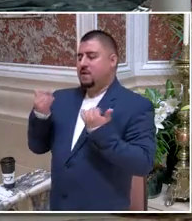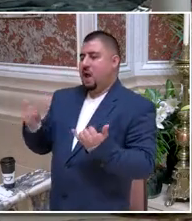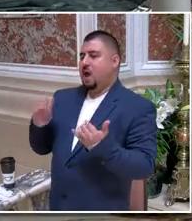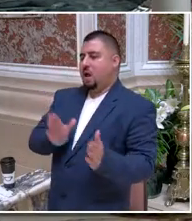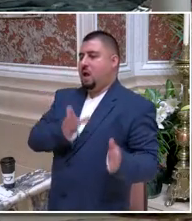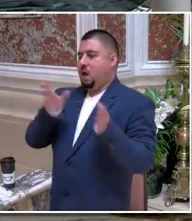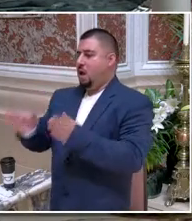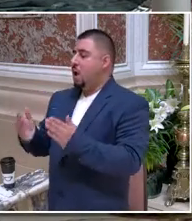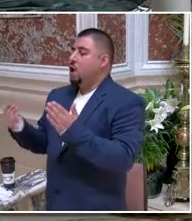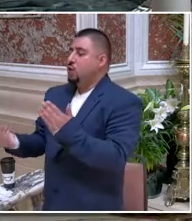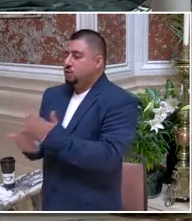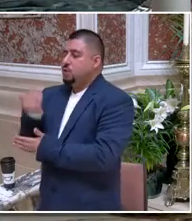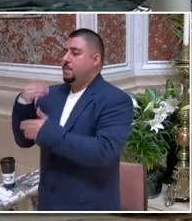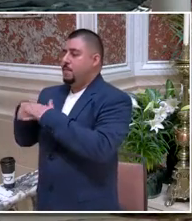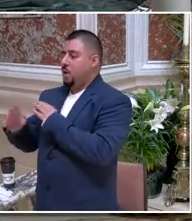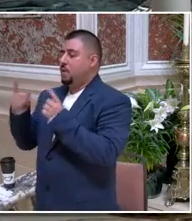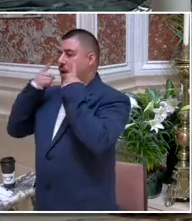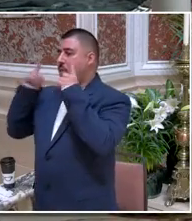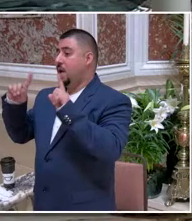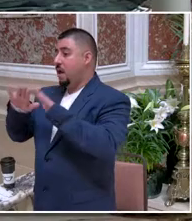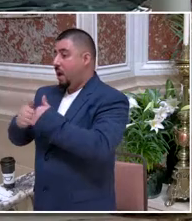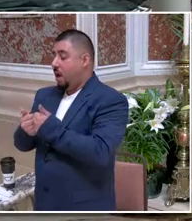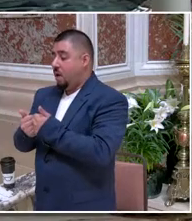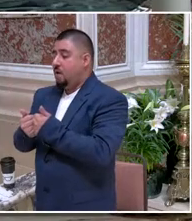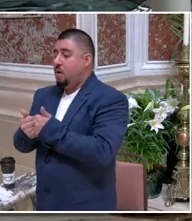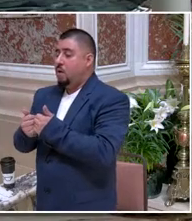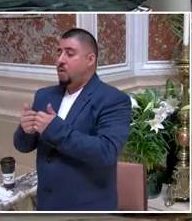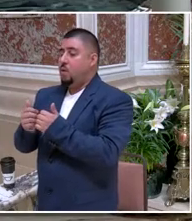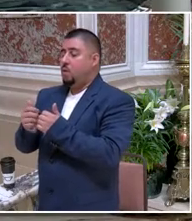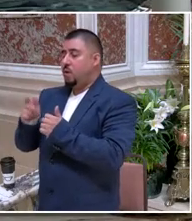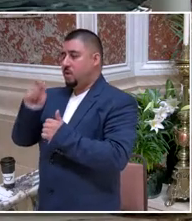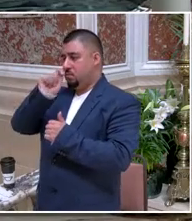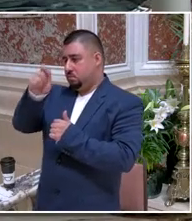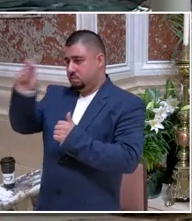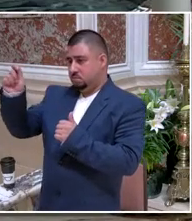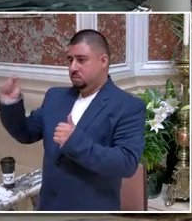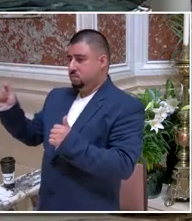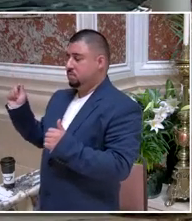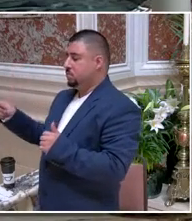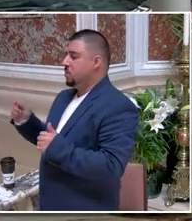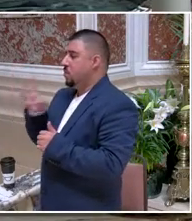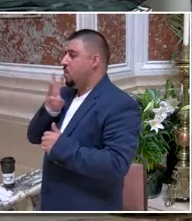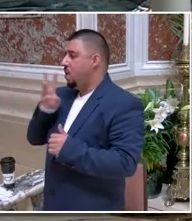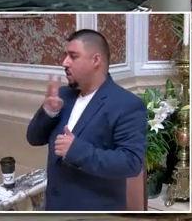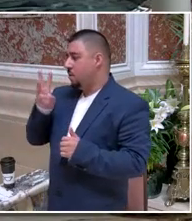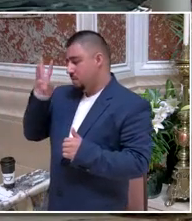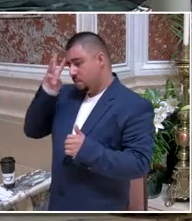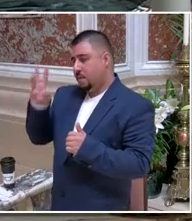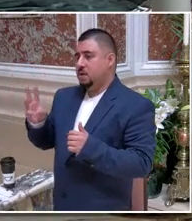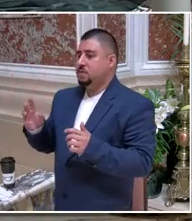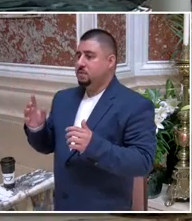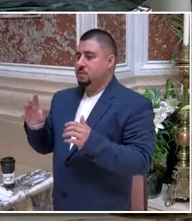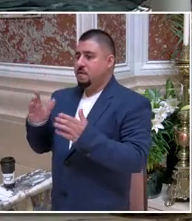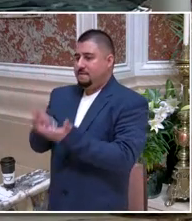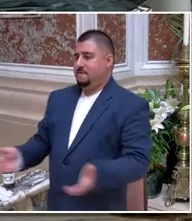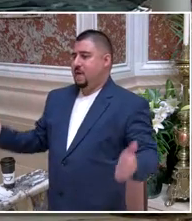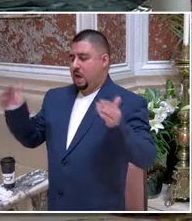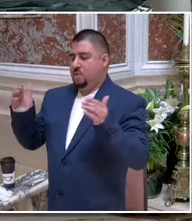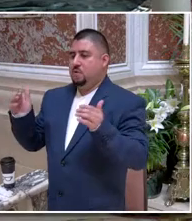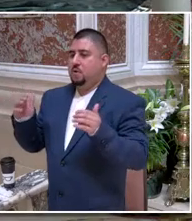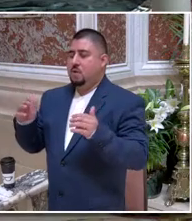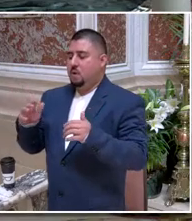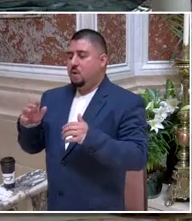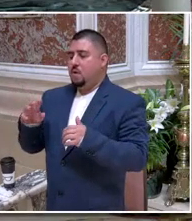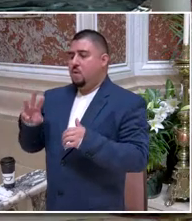birth accomplished through the waters of the baptismal font. The